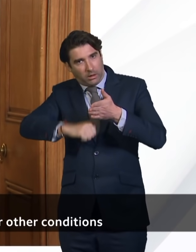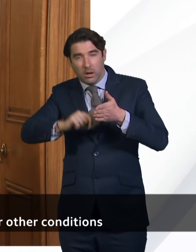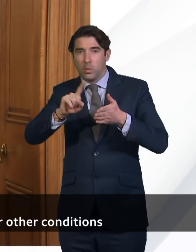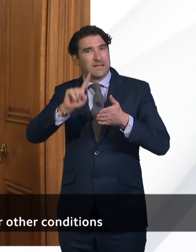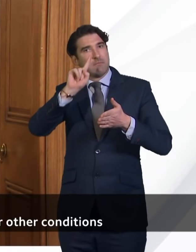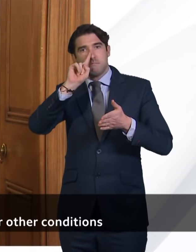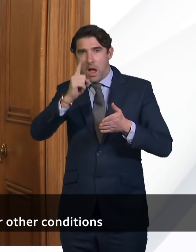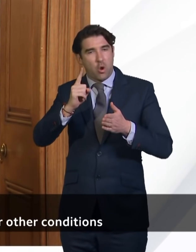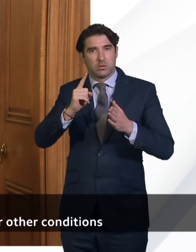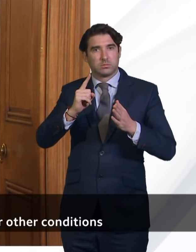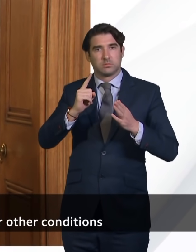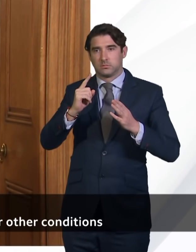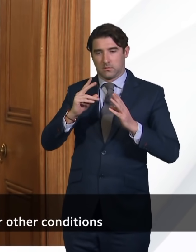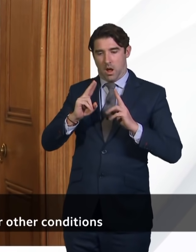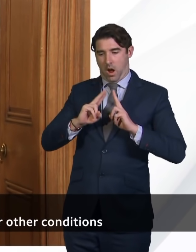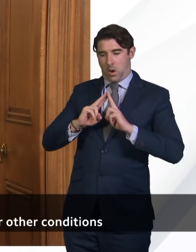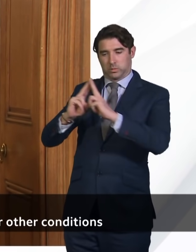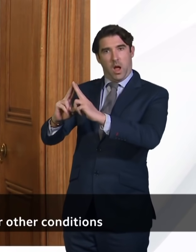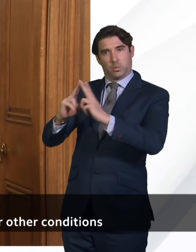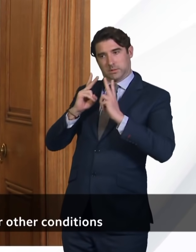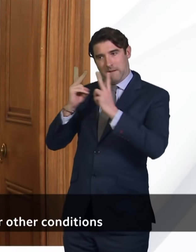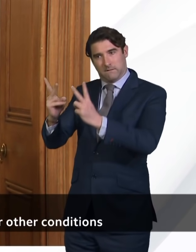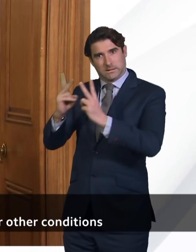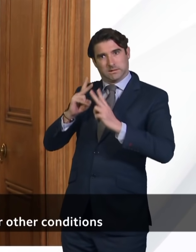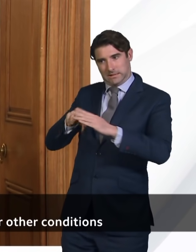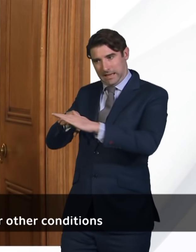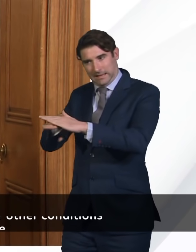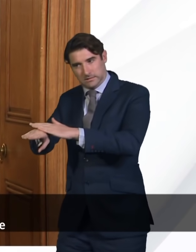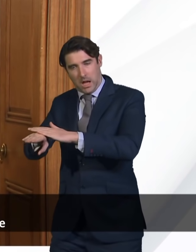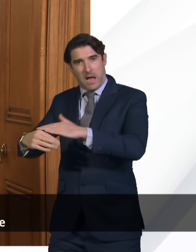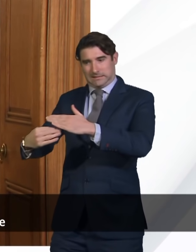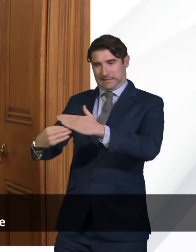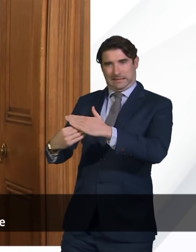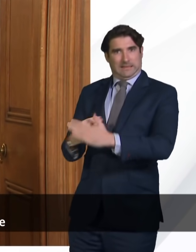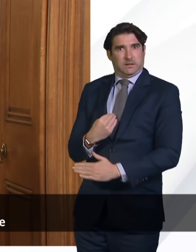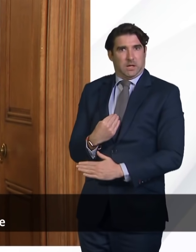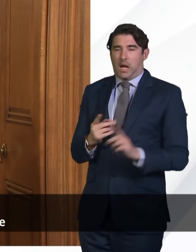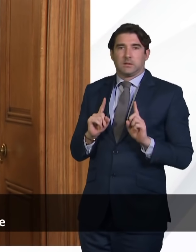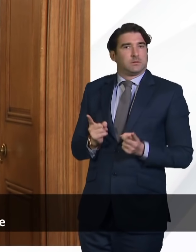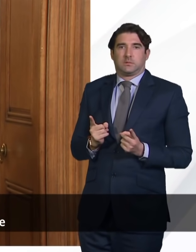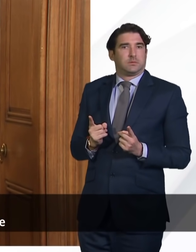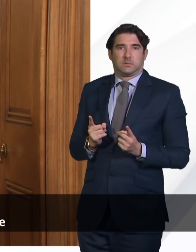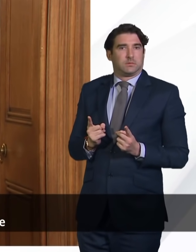home or in hospitality settings, and that's the rule. And you can't you're encouraged not to